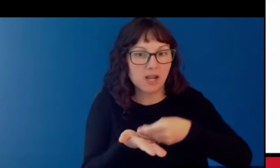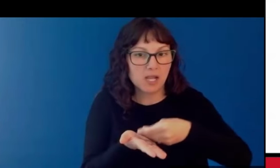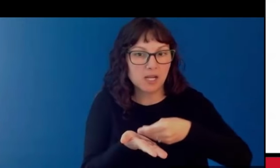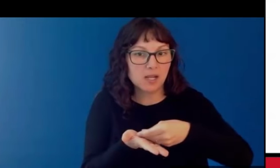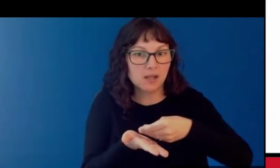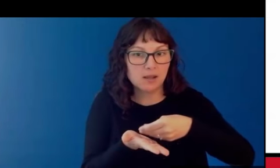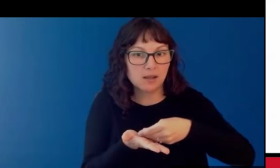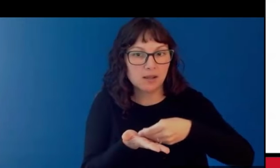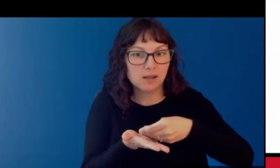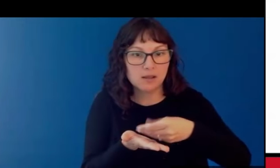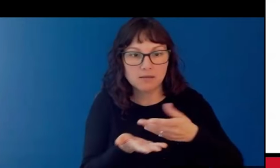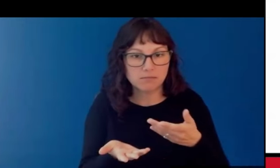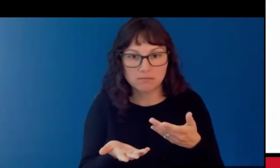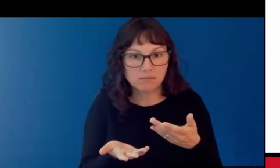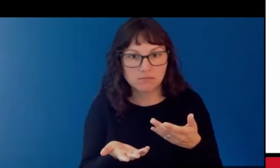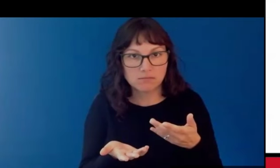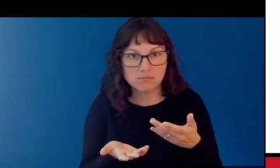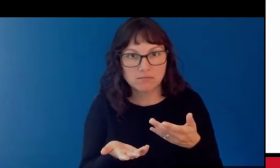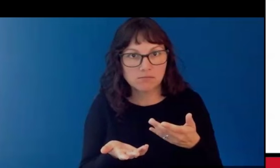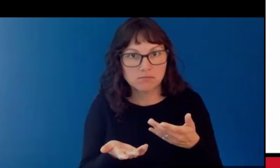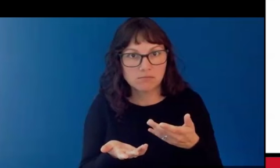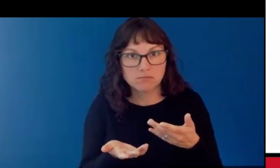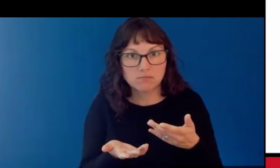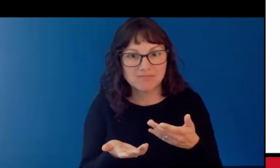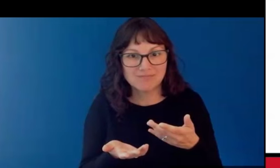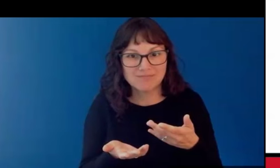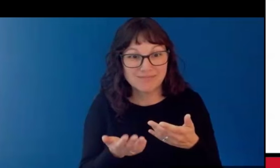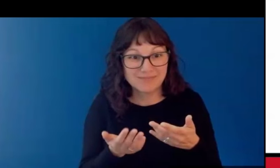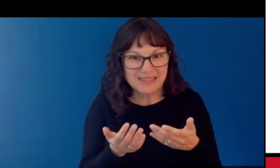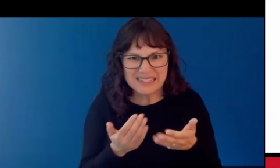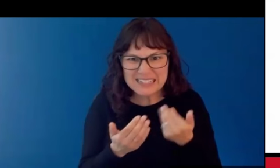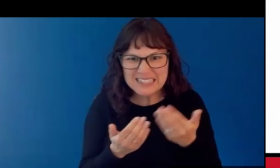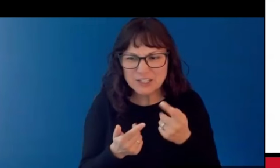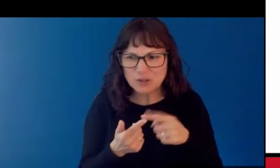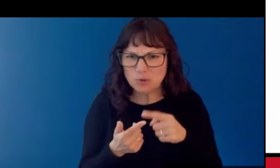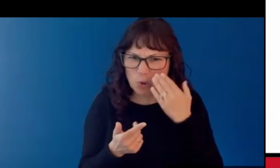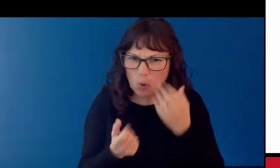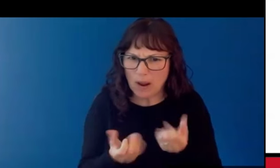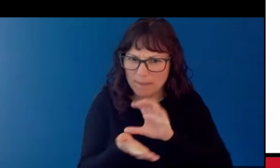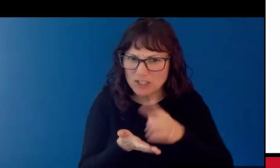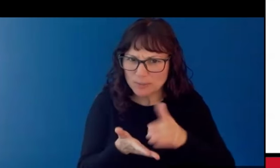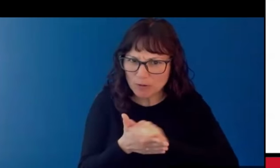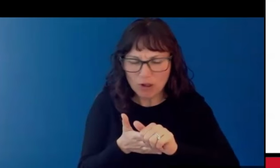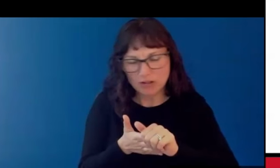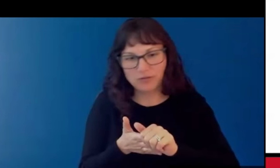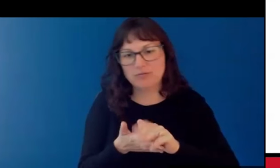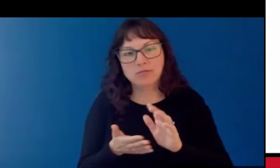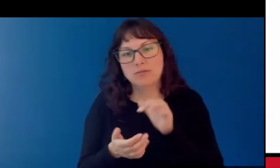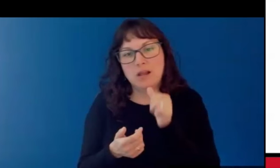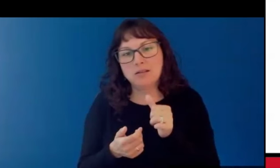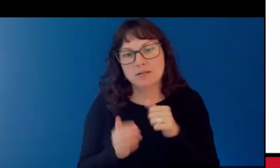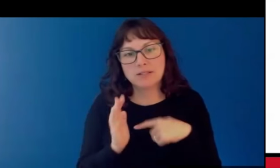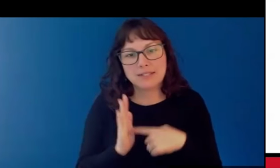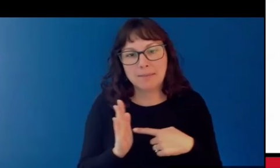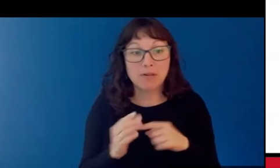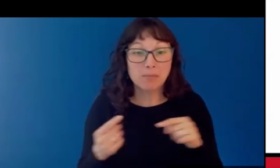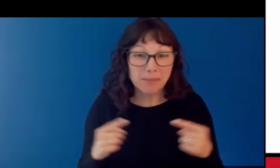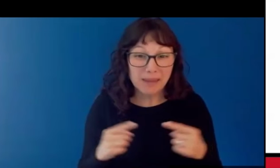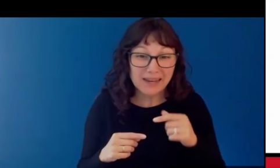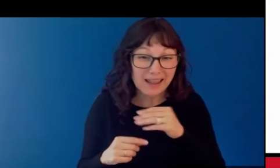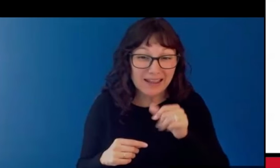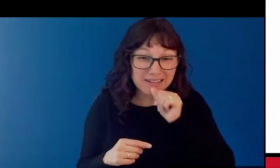non-monetary, doesn't have a necessarily an easy dollar amount attached to it, such as pain and